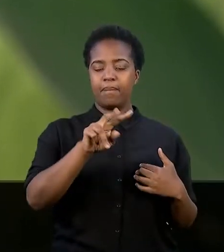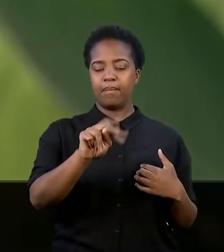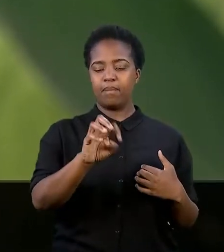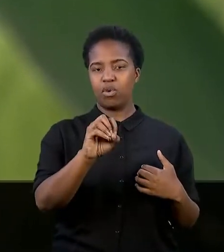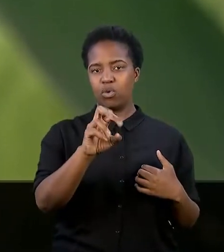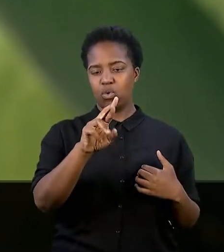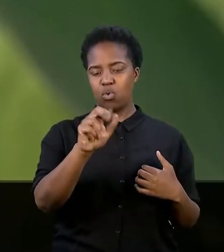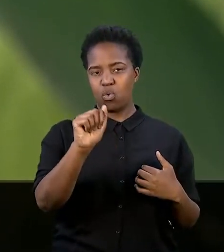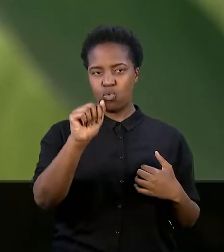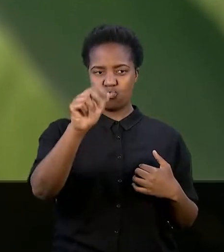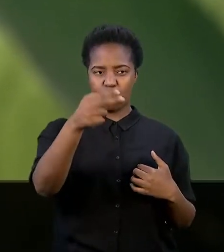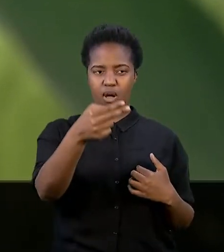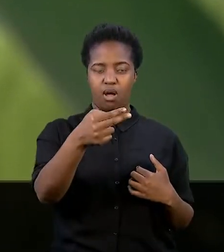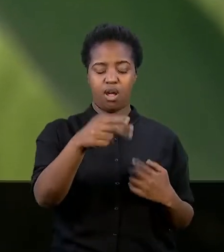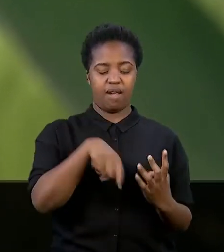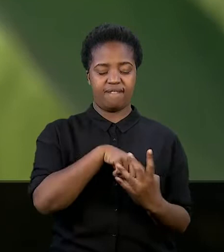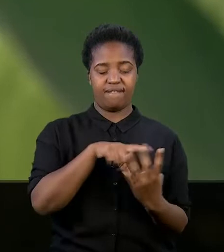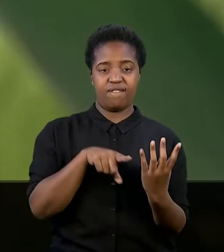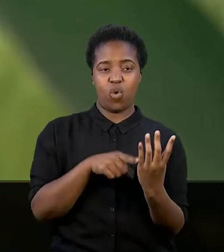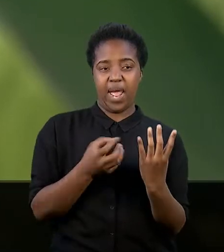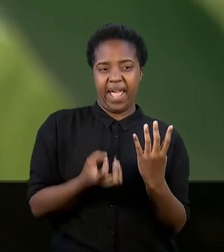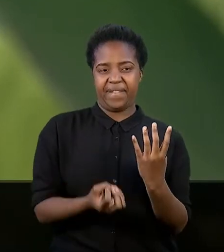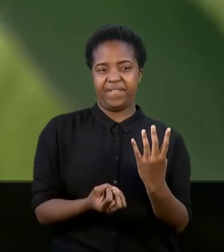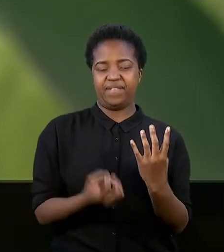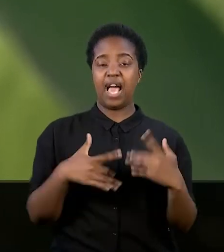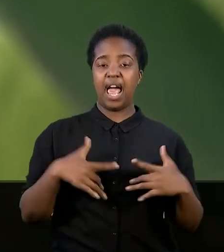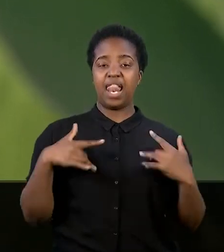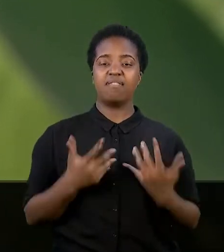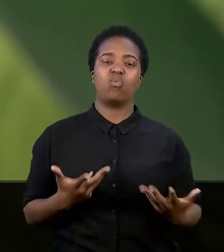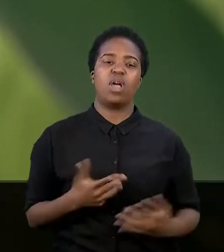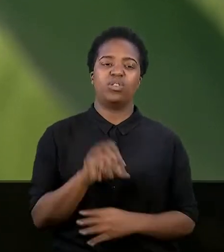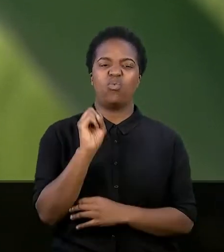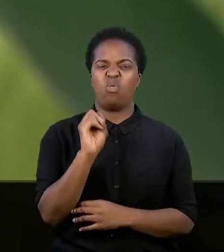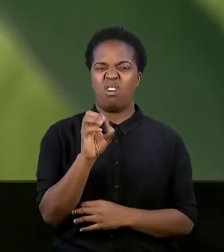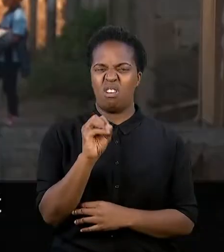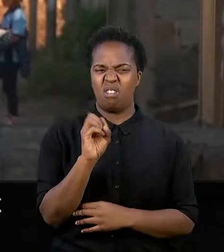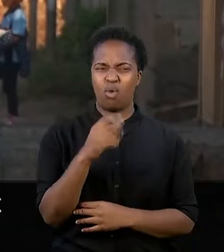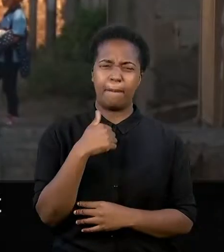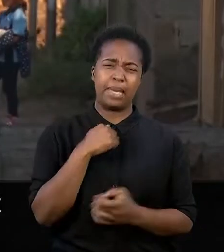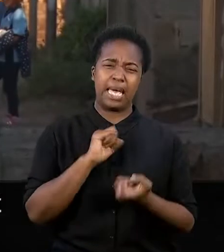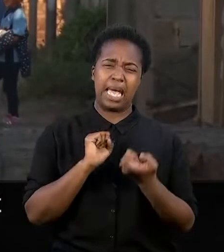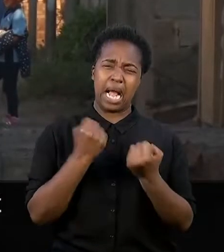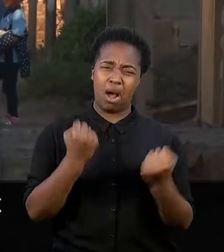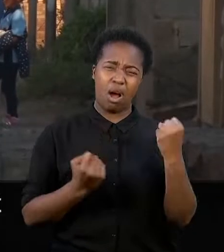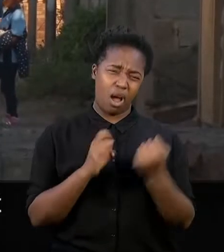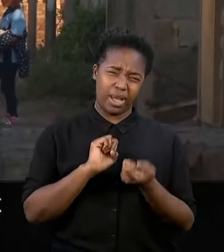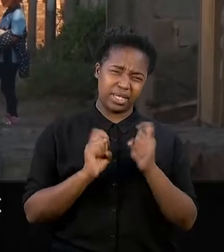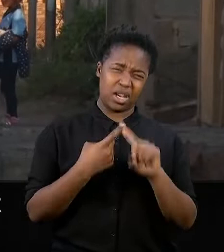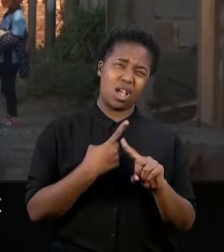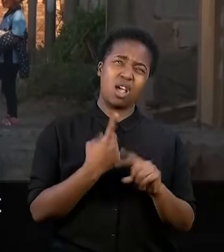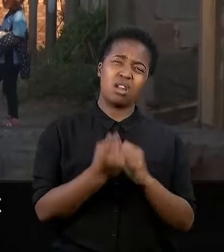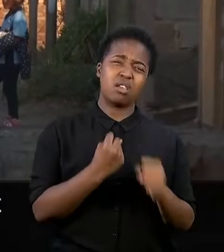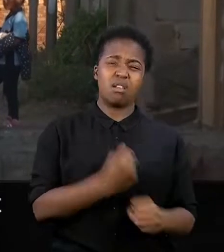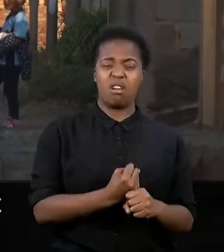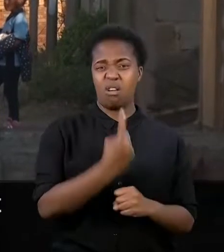ni Nora wa ka Shabangu, ni mhani wa vana va i4, ni tshama kona la Shawela. Ni kume ni hlangana na accident